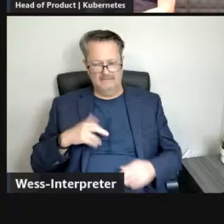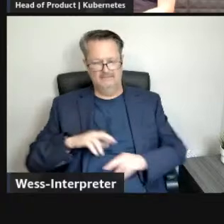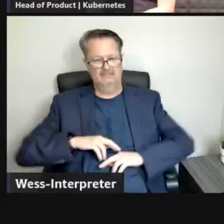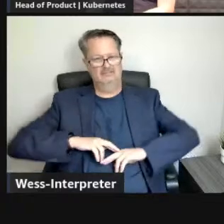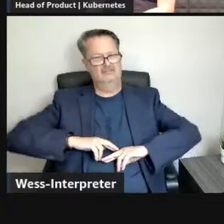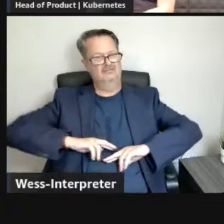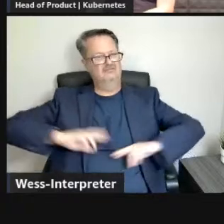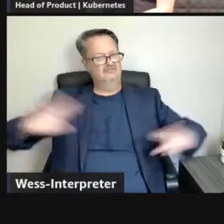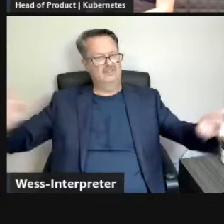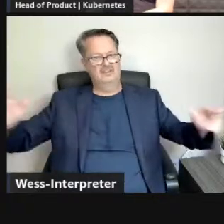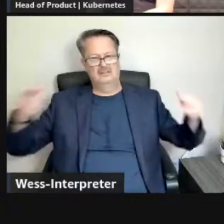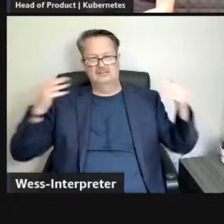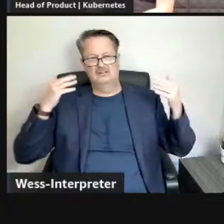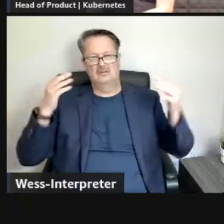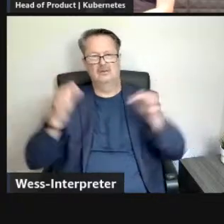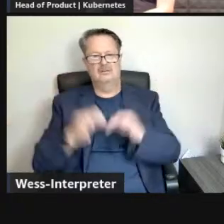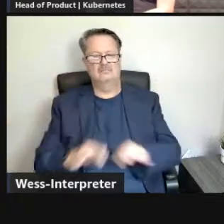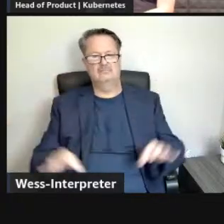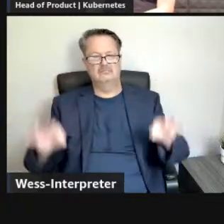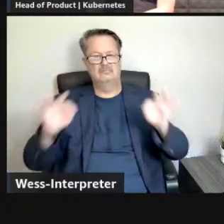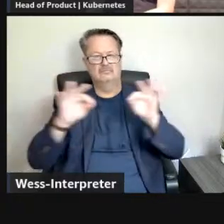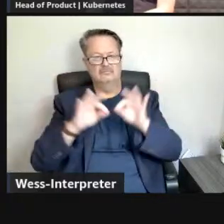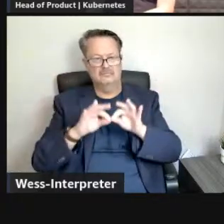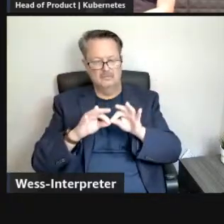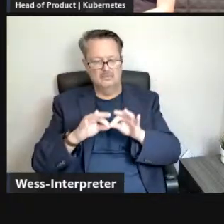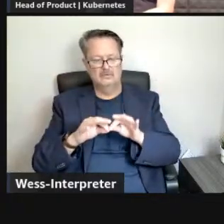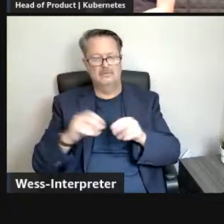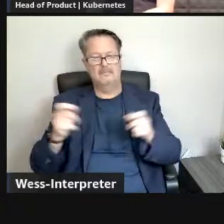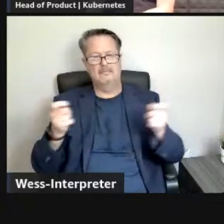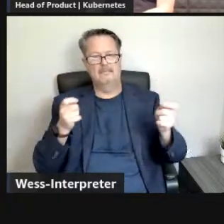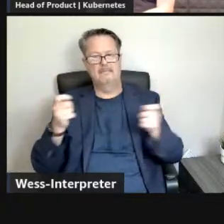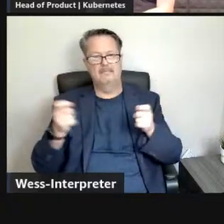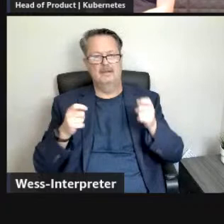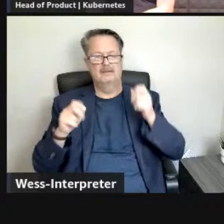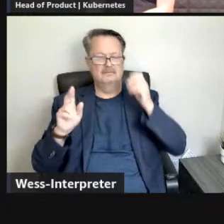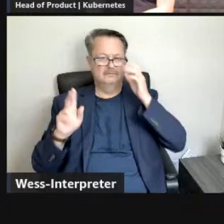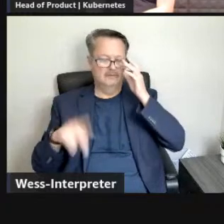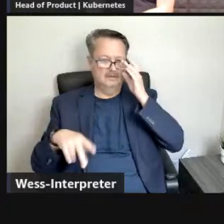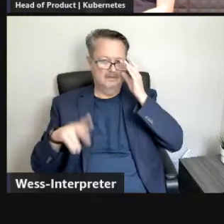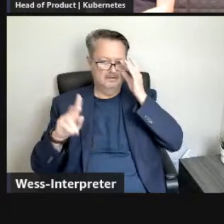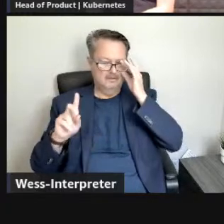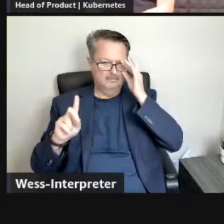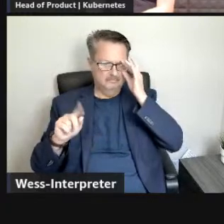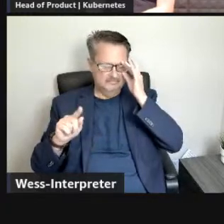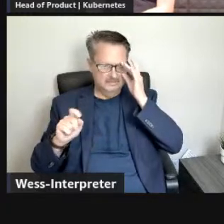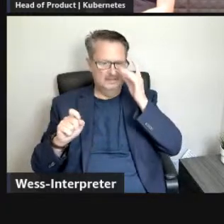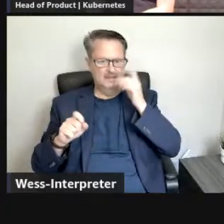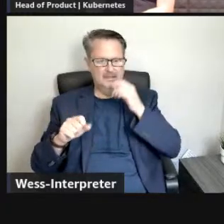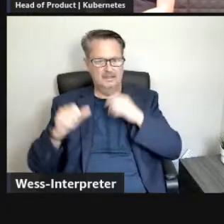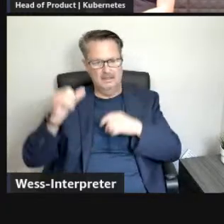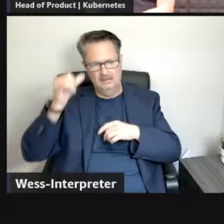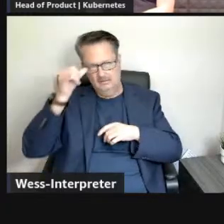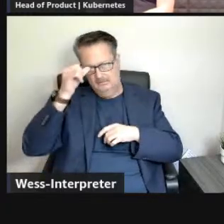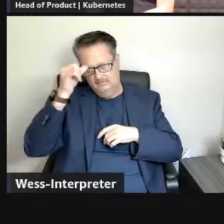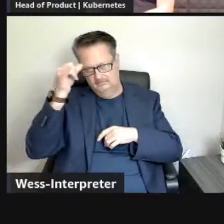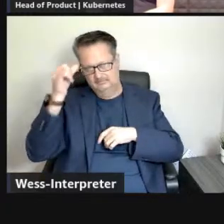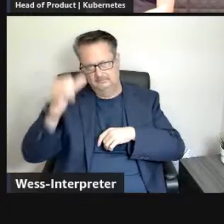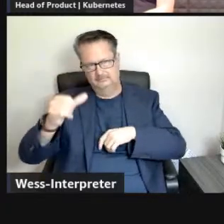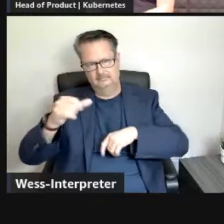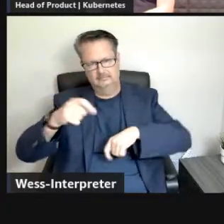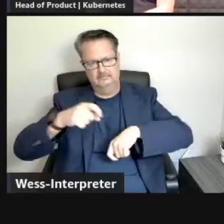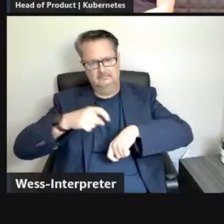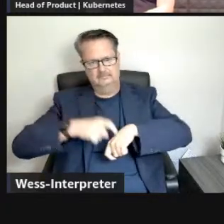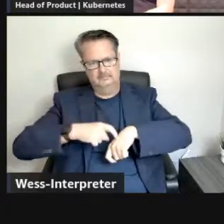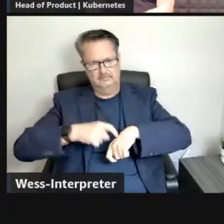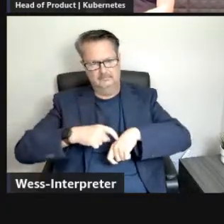important, and managing those updates takes, it can sometimes take a long time. So we're doing a lot of work to help